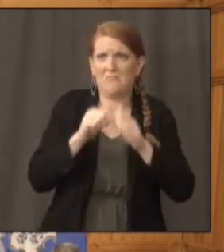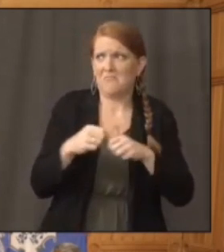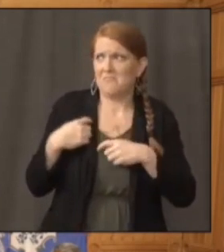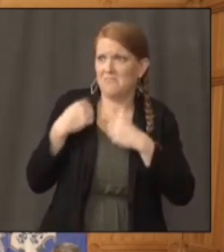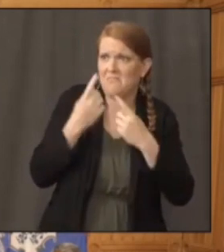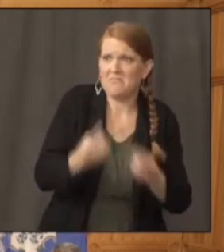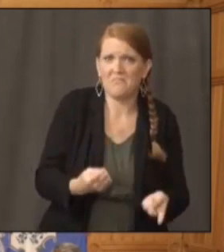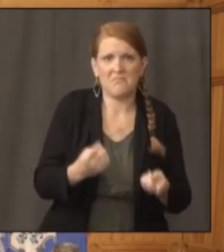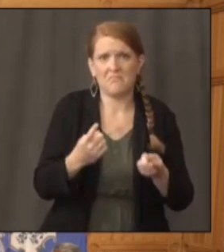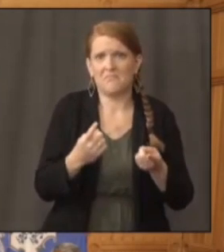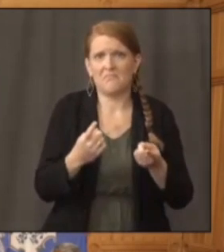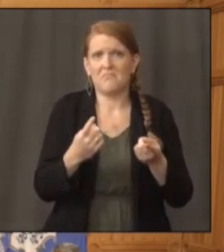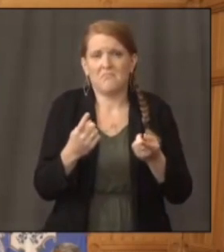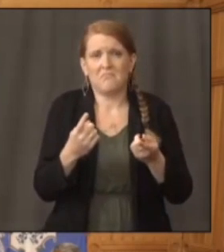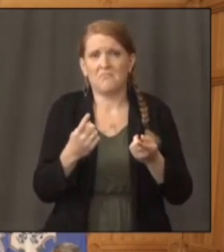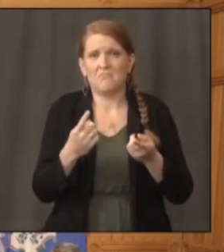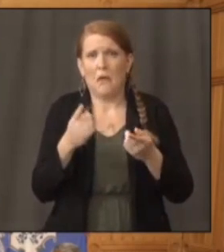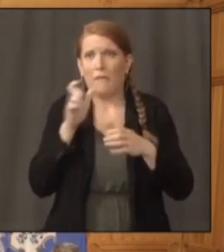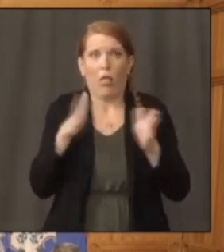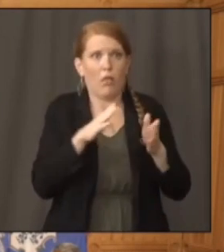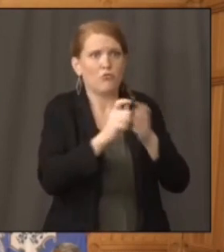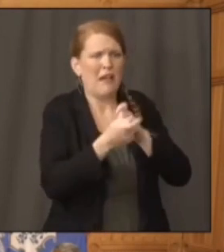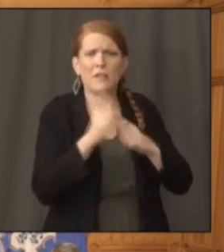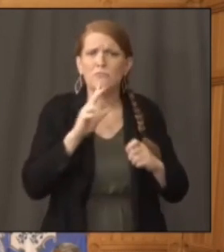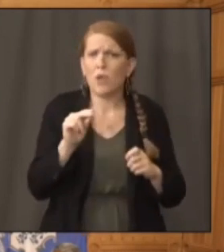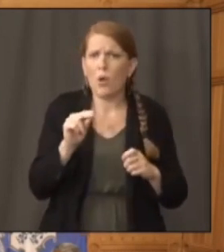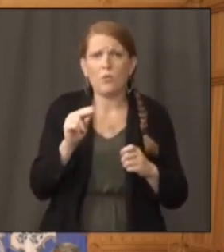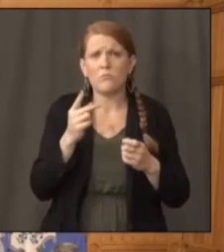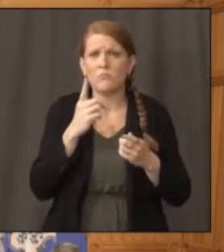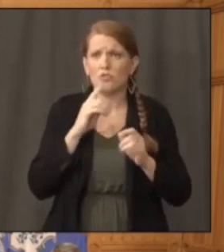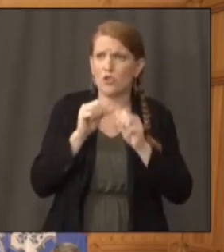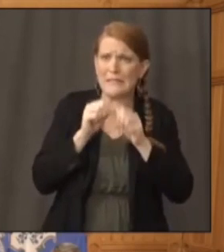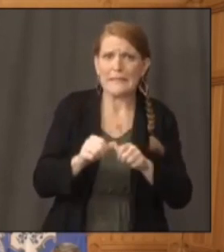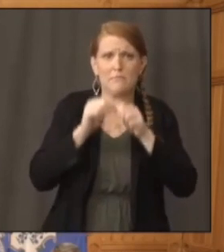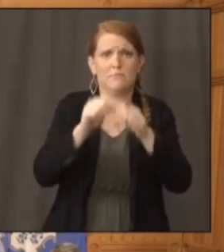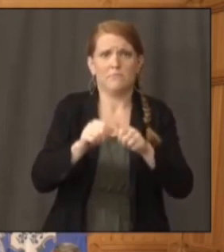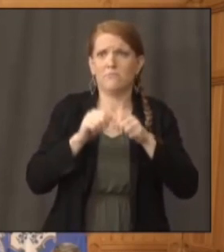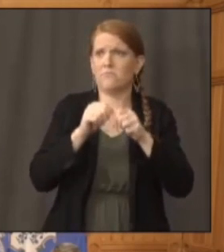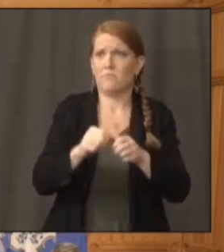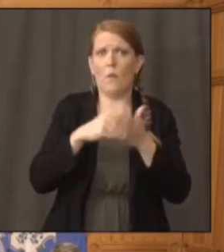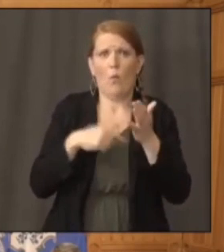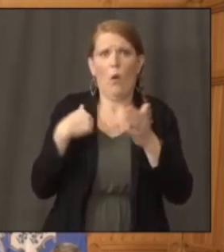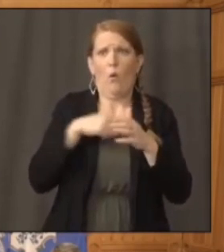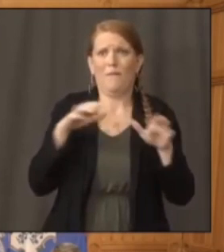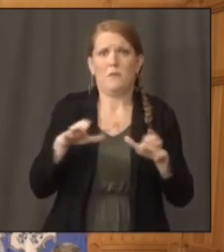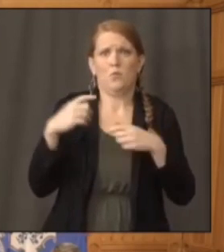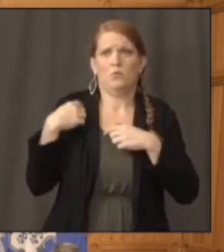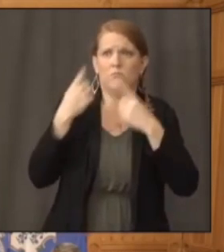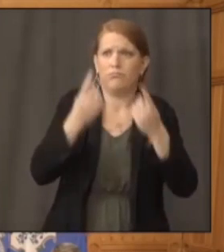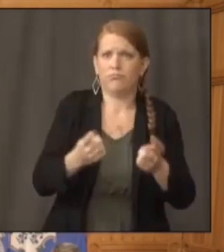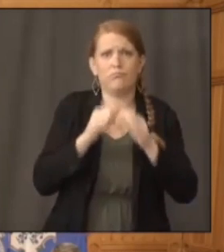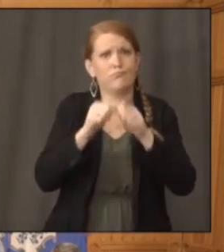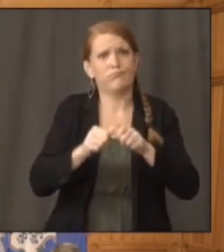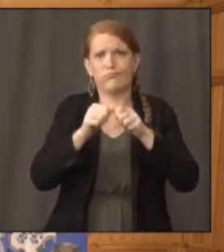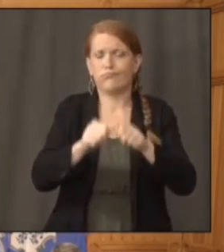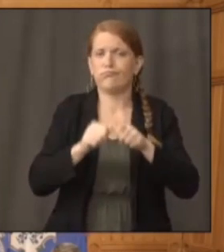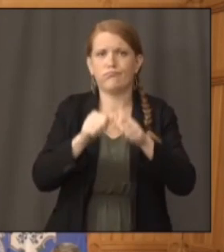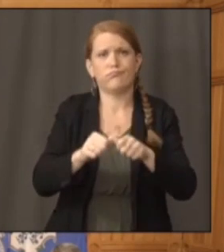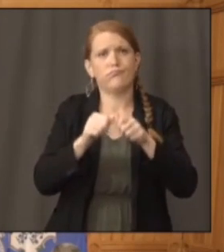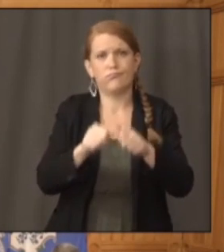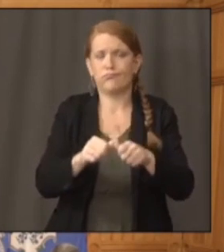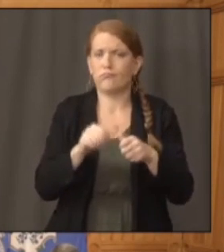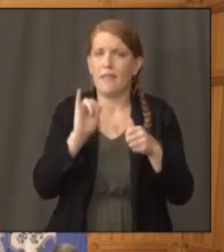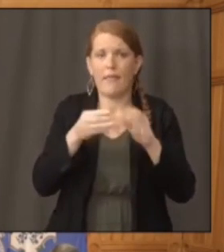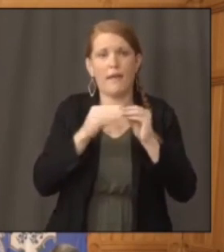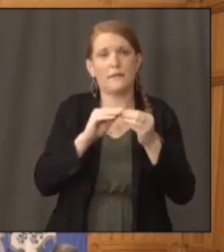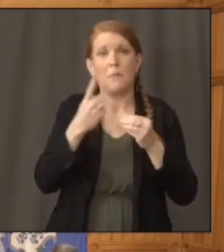on, let's do this. No, we just have to stay the course. And that, to me, is the biggest message. Even though it's